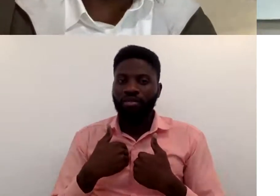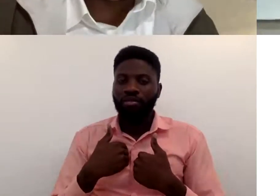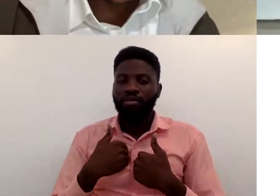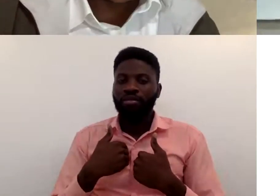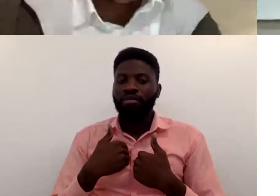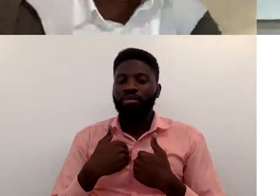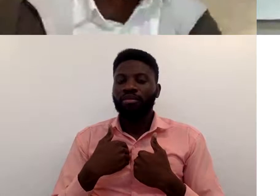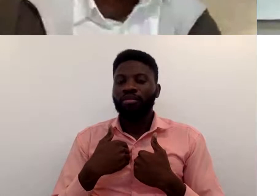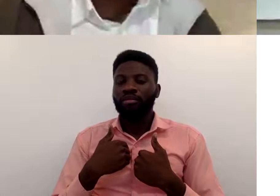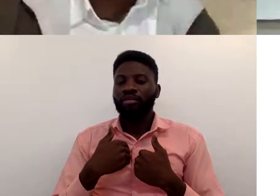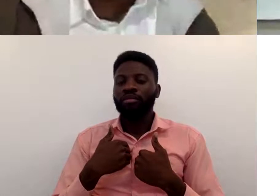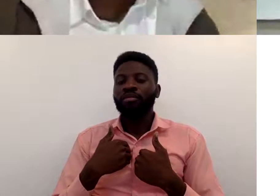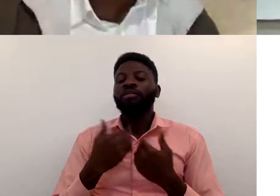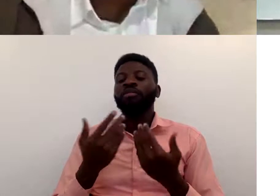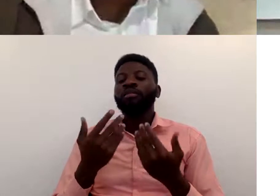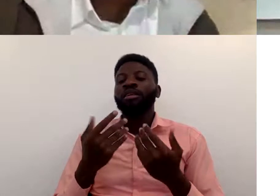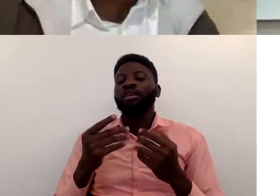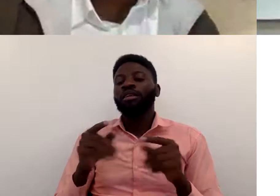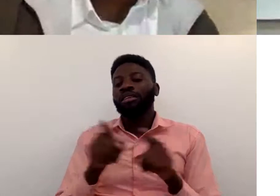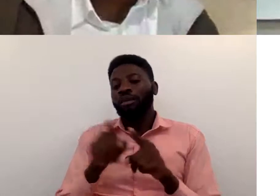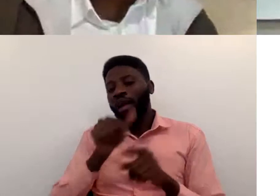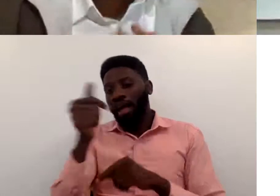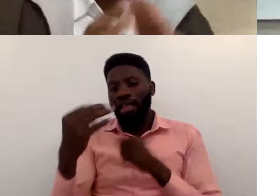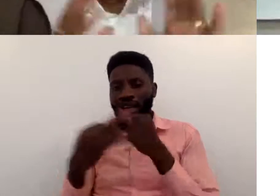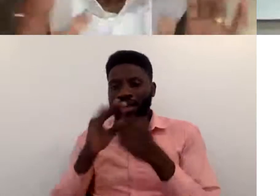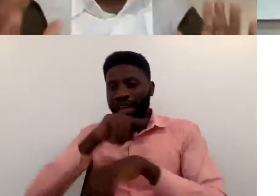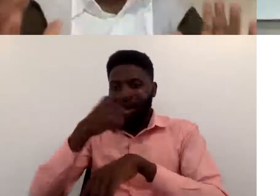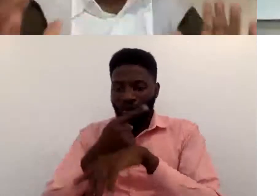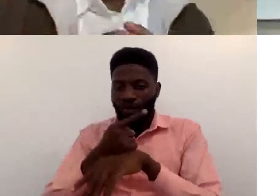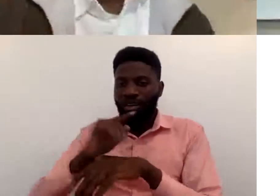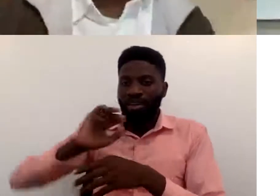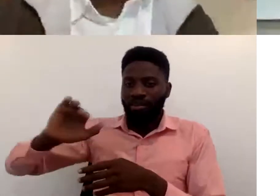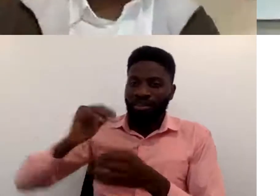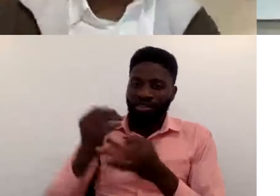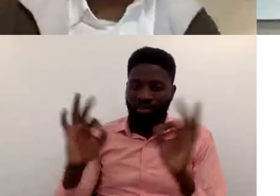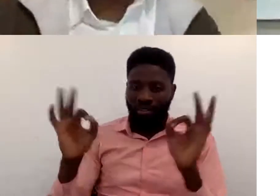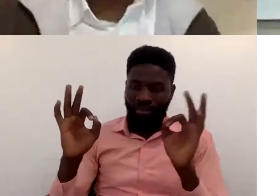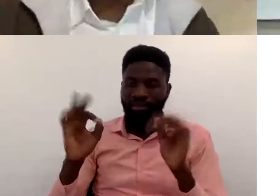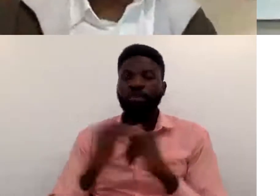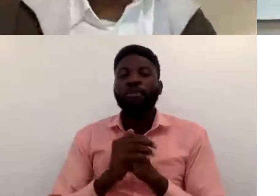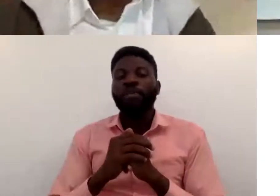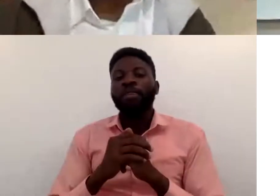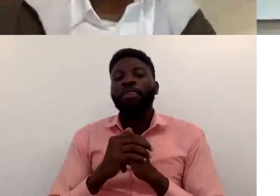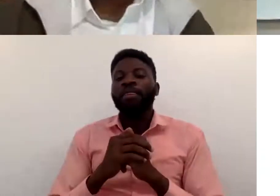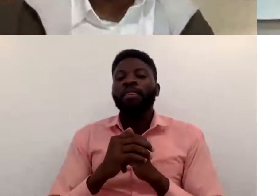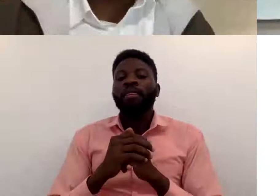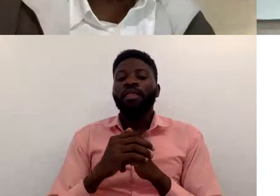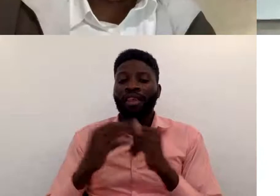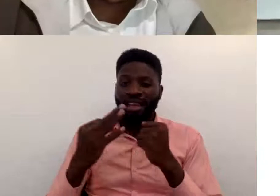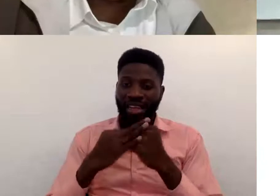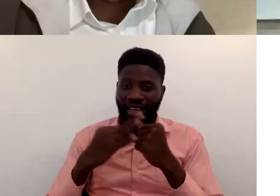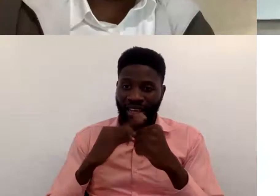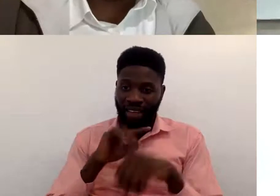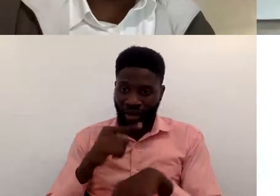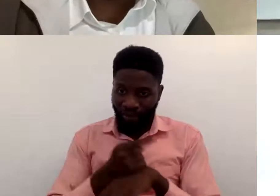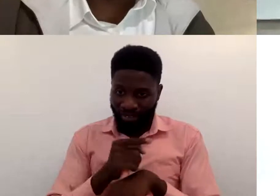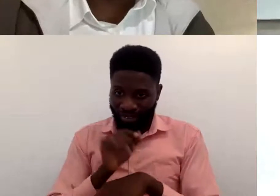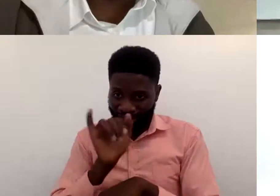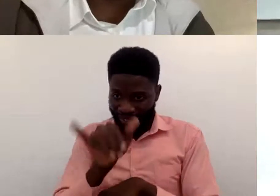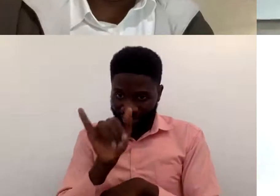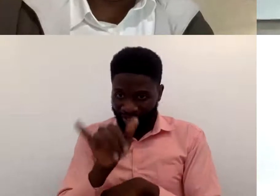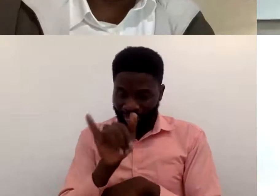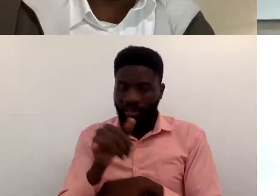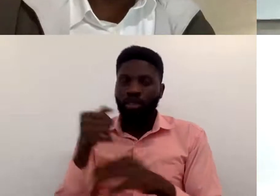solid hours. I think this is the 8 hours that really is the part of